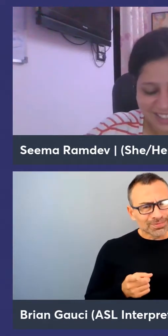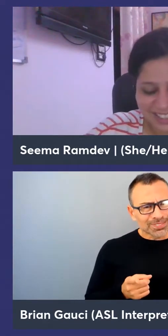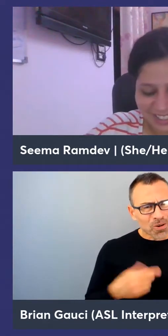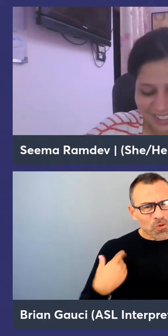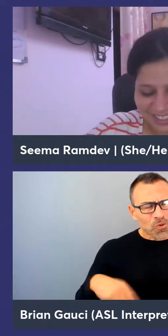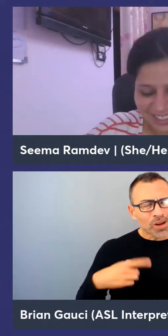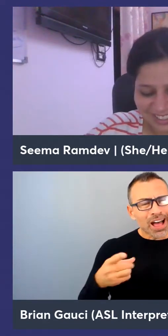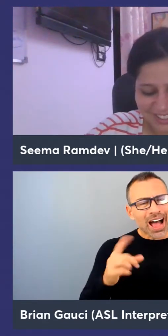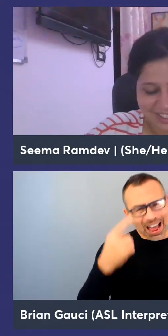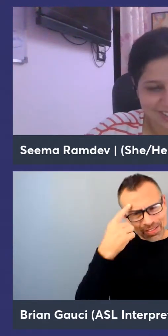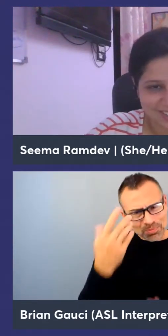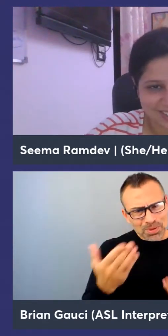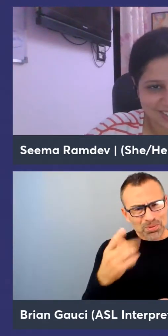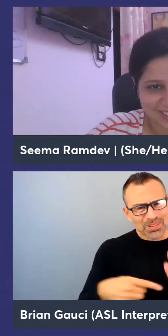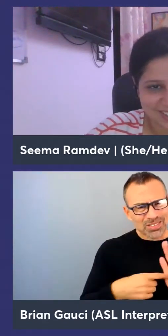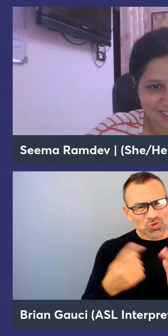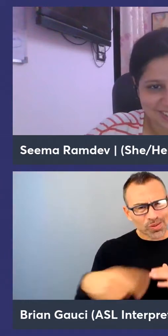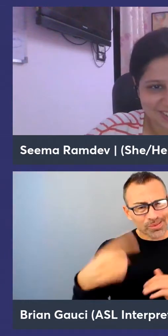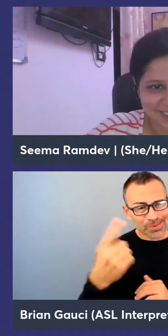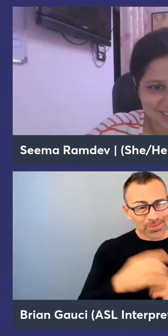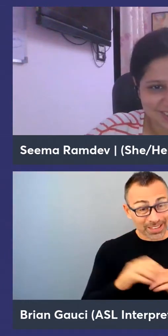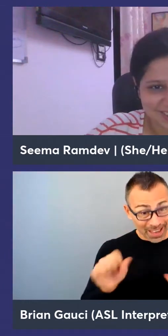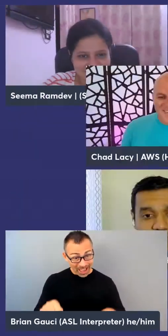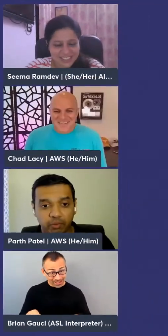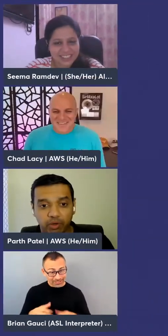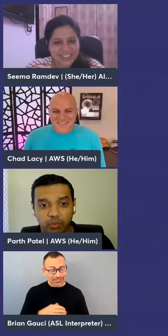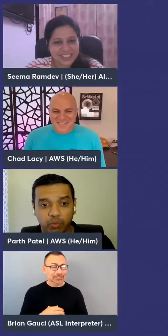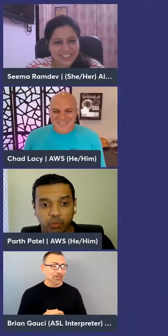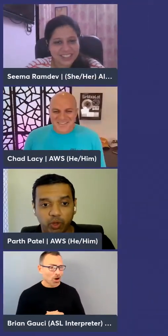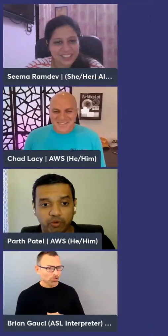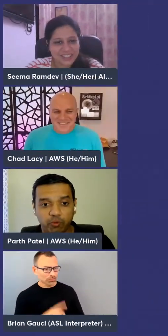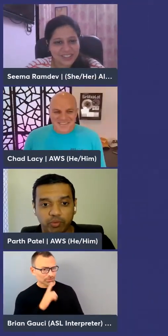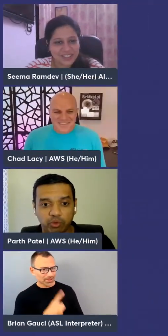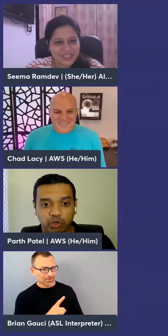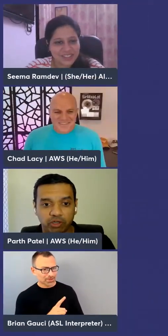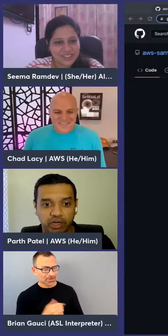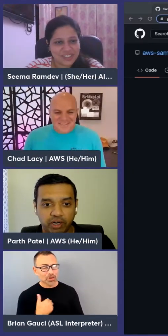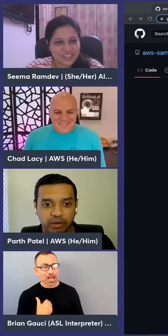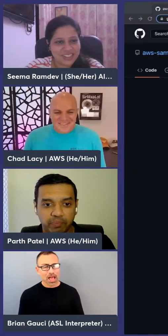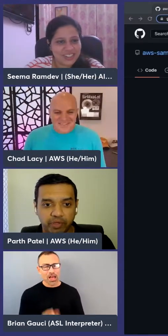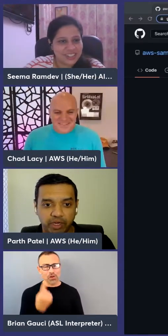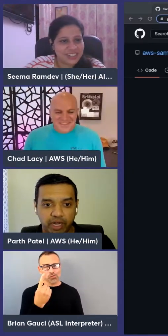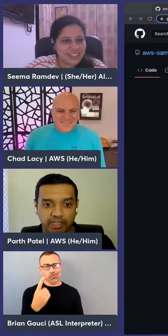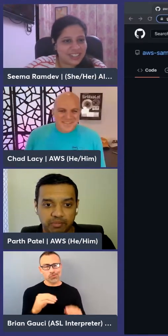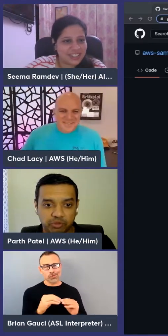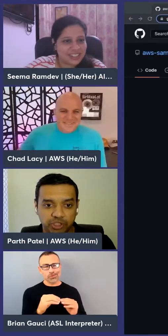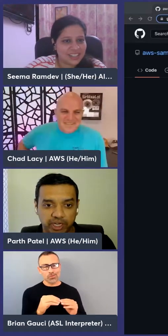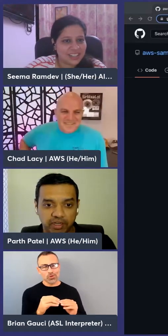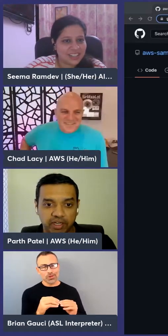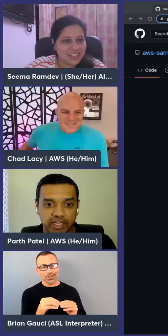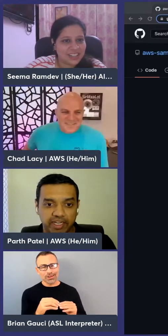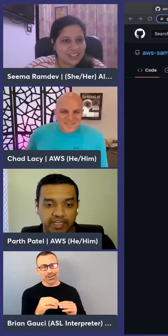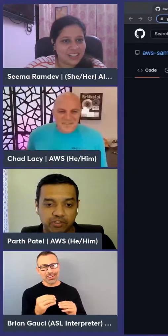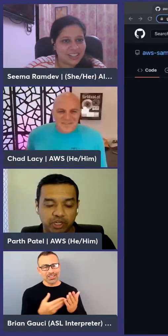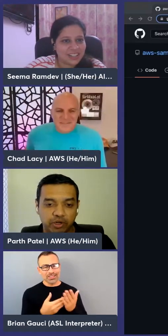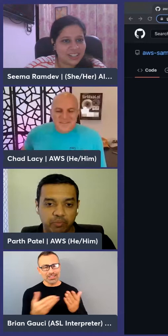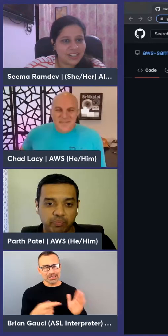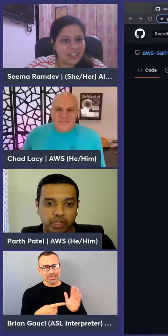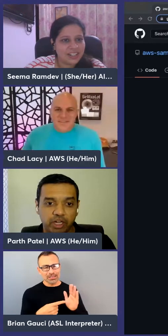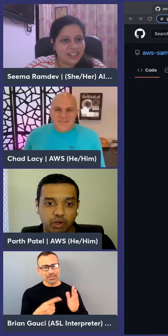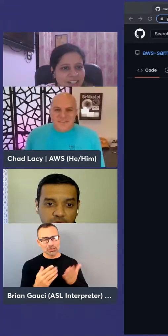show them something? Oh, absolutely. I Okay. do have one more item to share